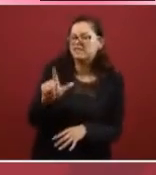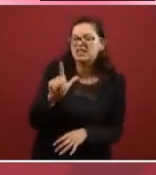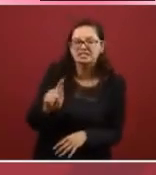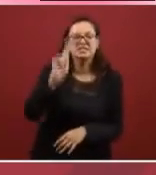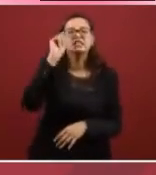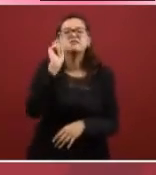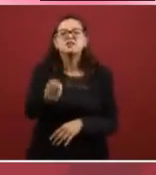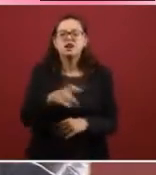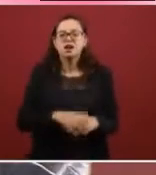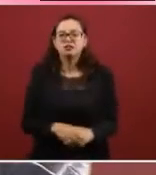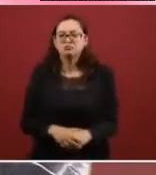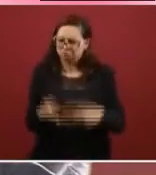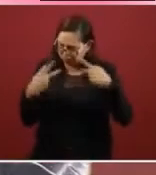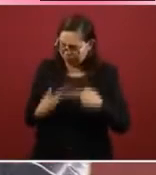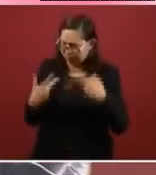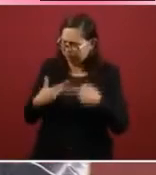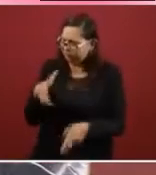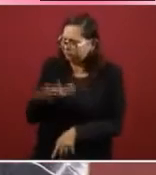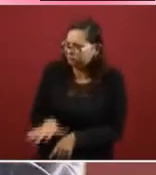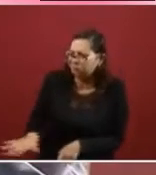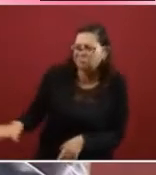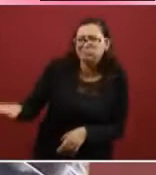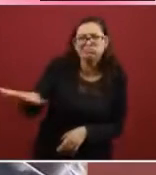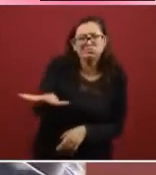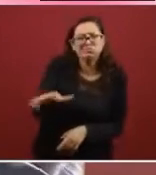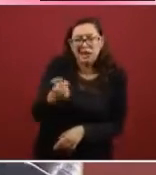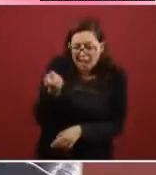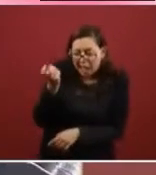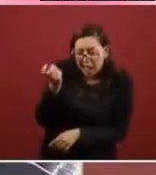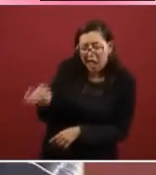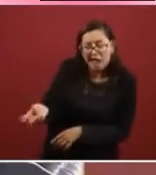society. It's the people. ¿Esa es la sociedad civil?